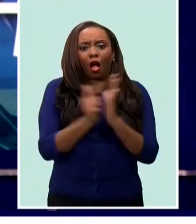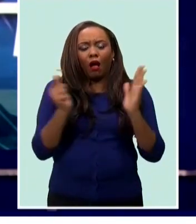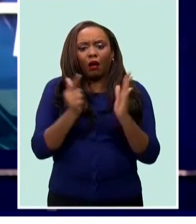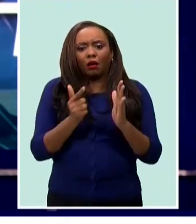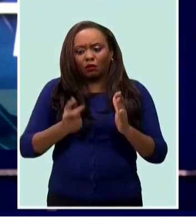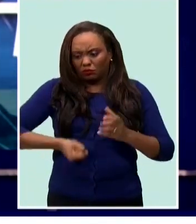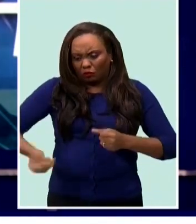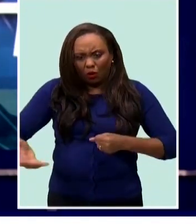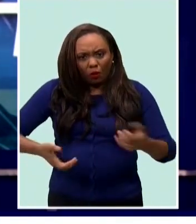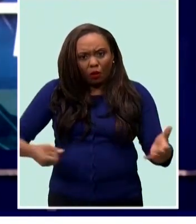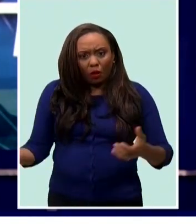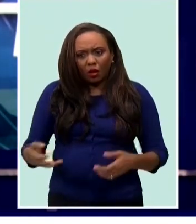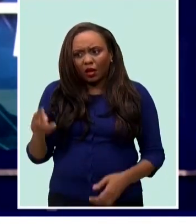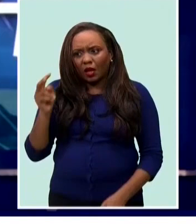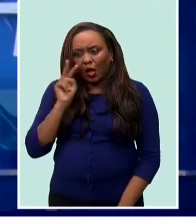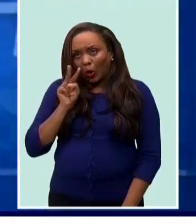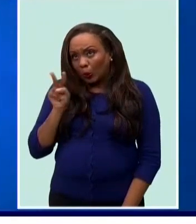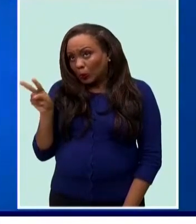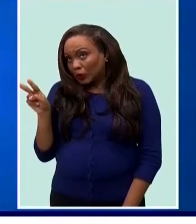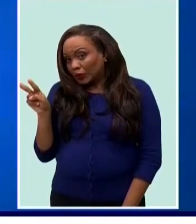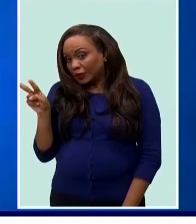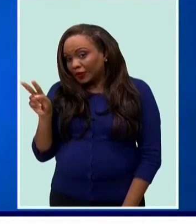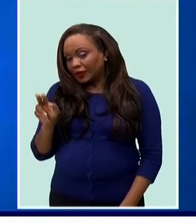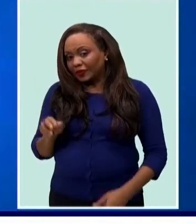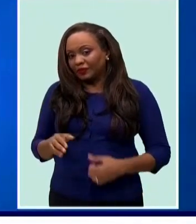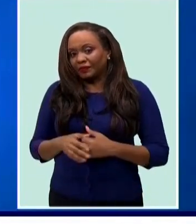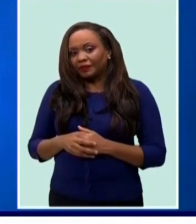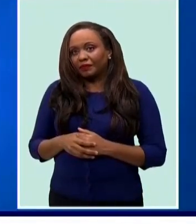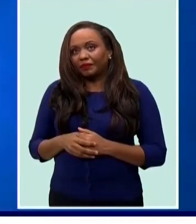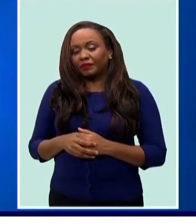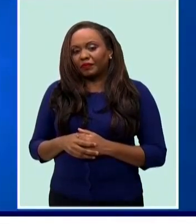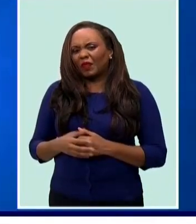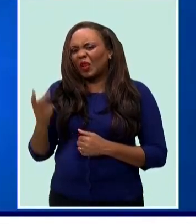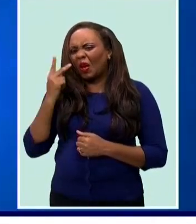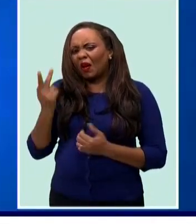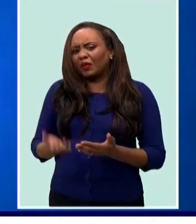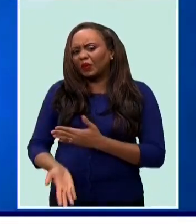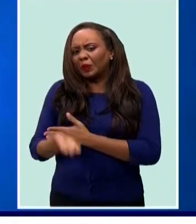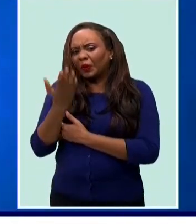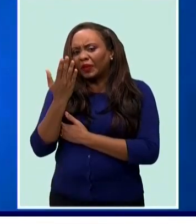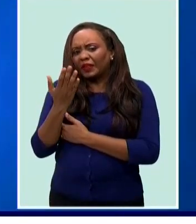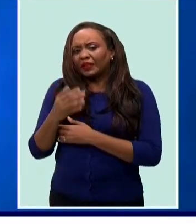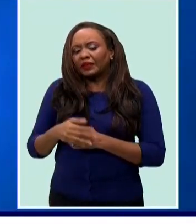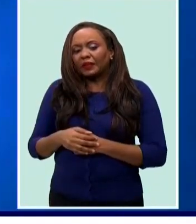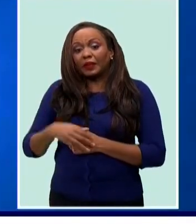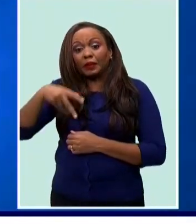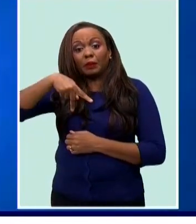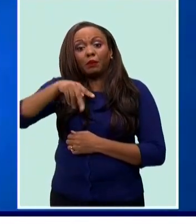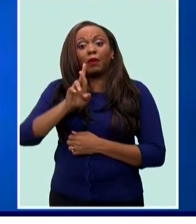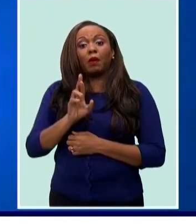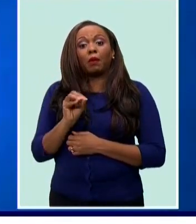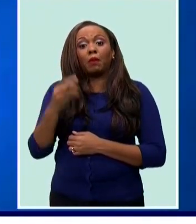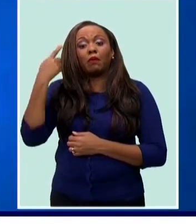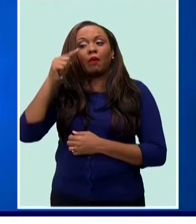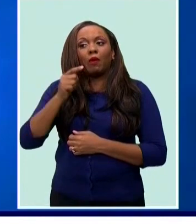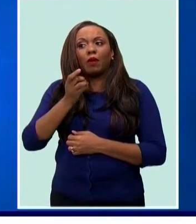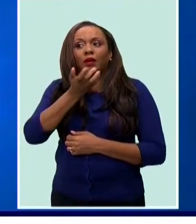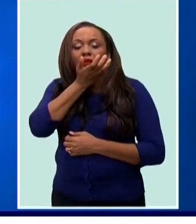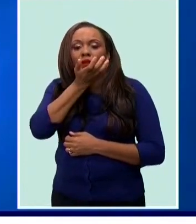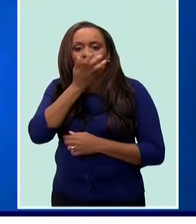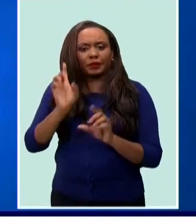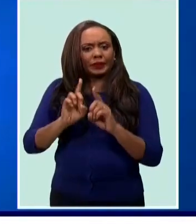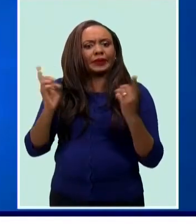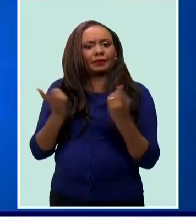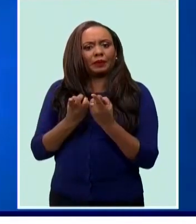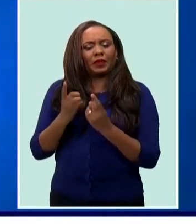illegal dumping ground. Look at the discovery, which was revealed on Morning Barbados by Carl Padmore, the public relations officer with the Sanitation